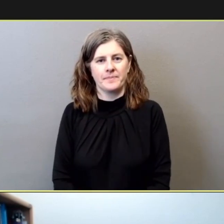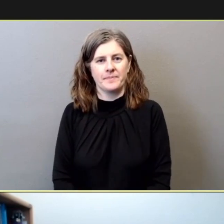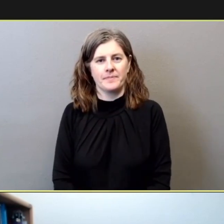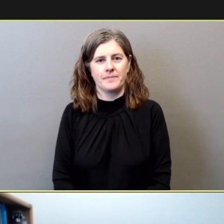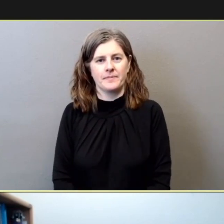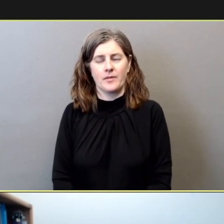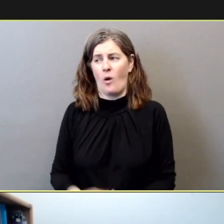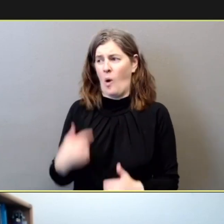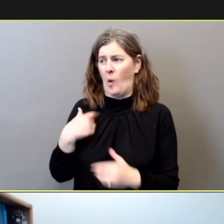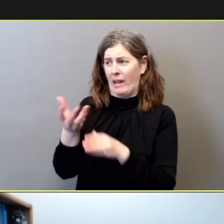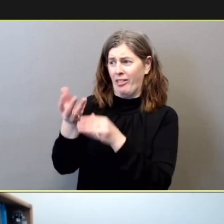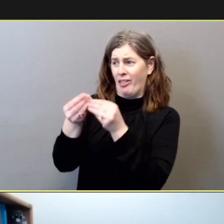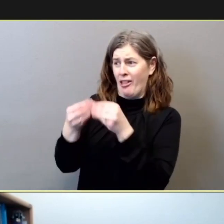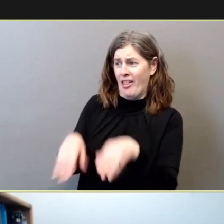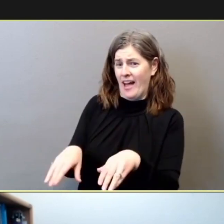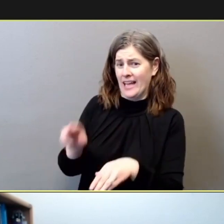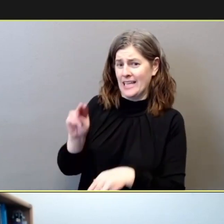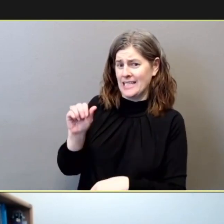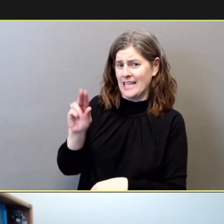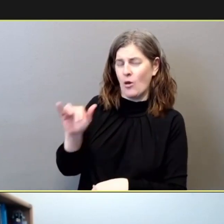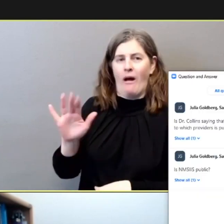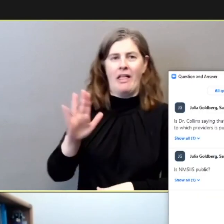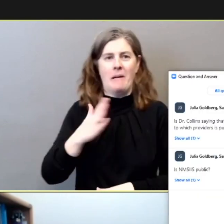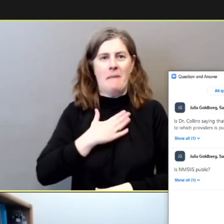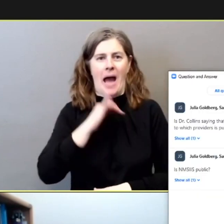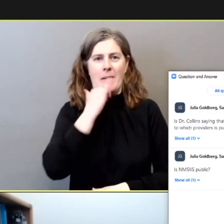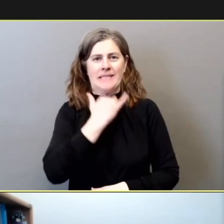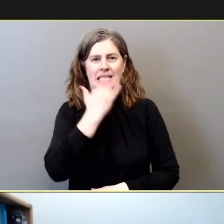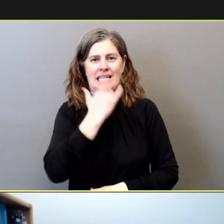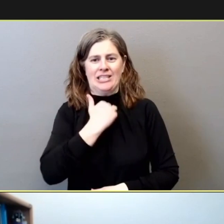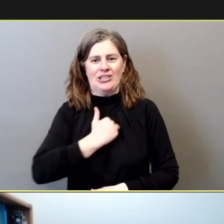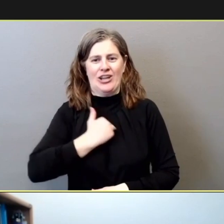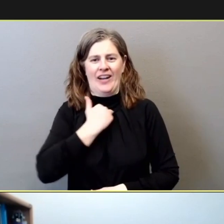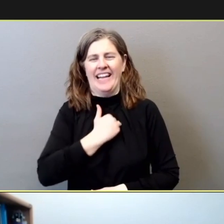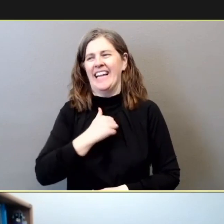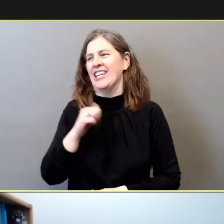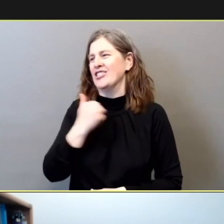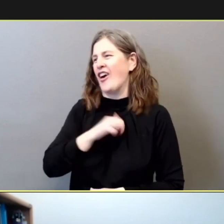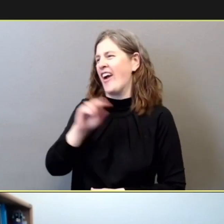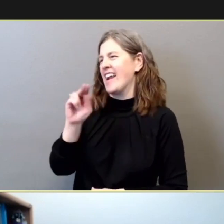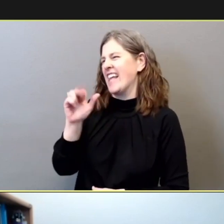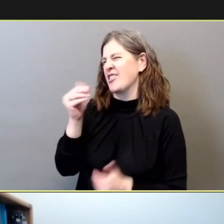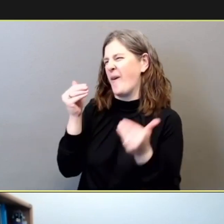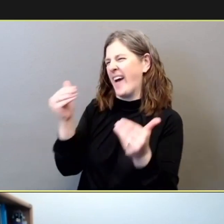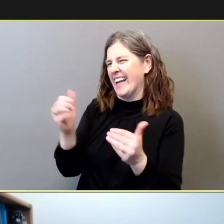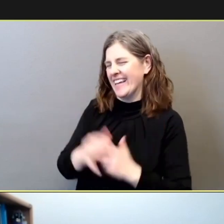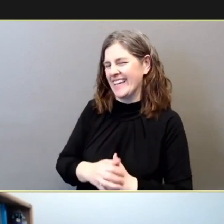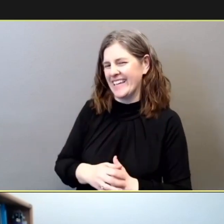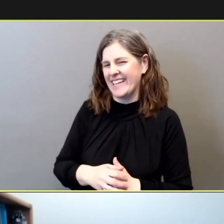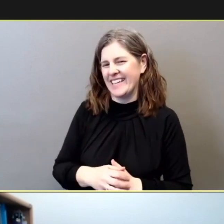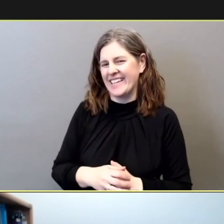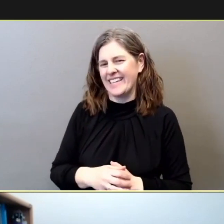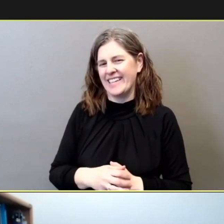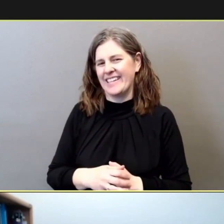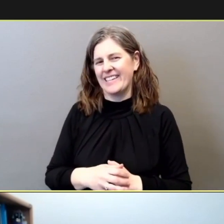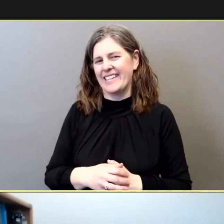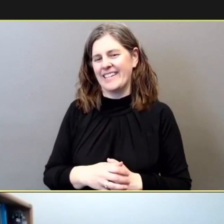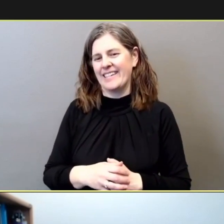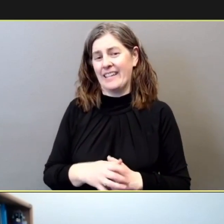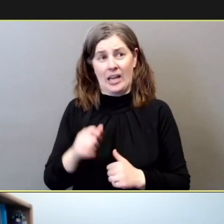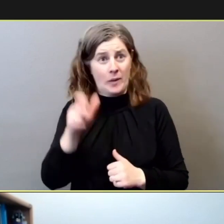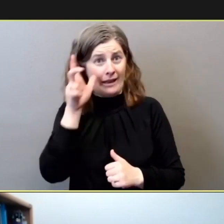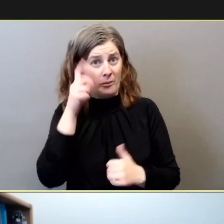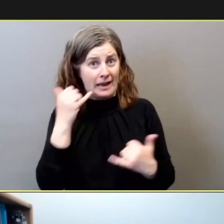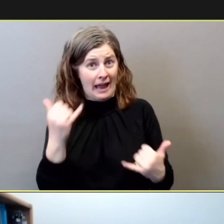Oh, we lost. That was my mistake. Nancy, go ahead. I'm sorry about that. She's muted. okay, can you hear